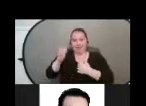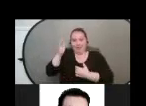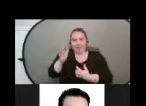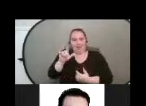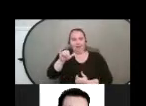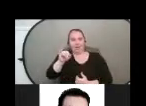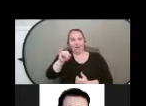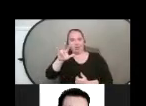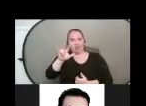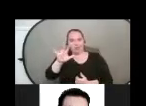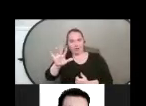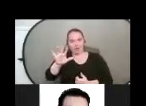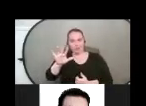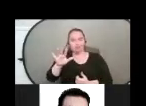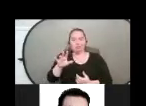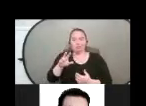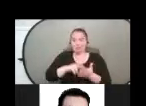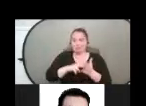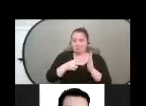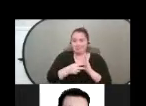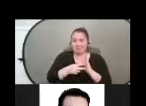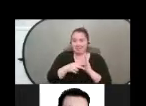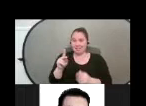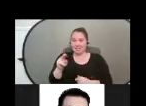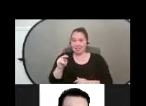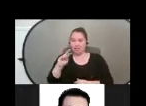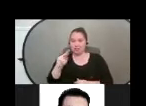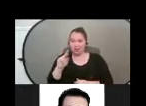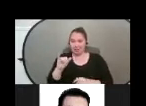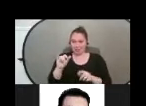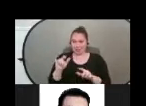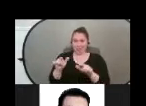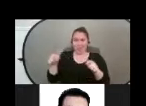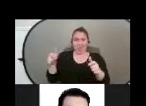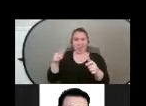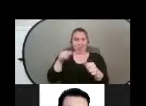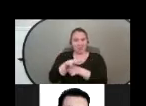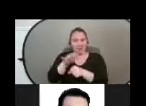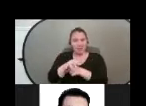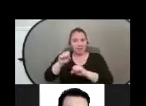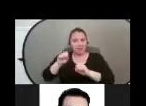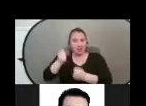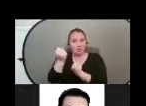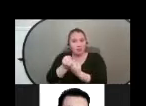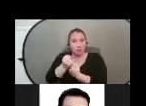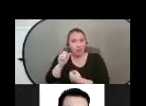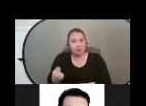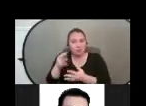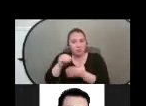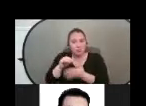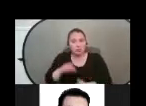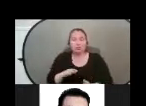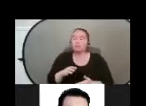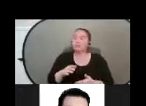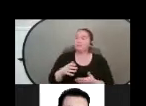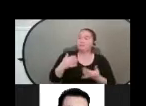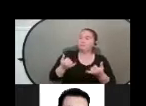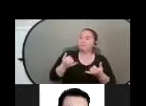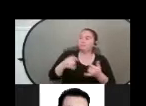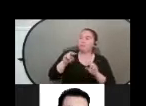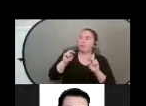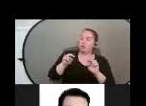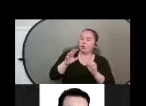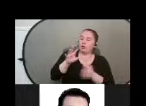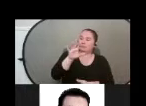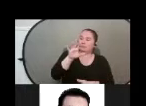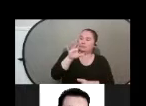Can you make a Kendrick that big? So what we've been talking about or been looking at is about a 750 student